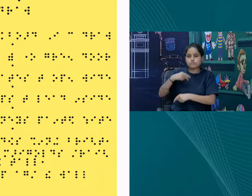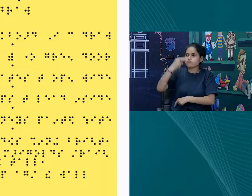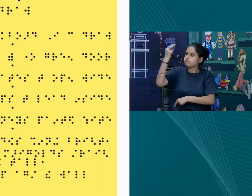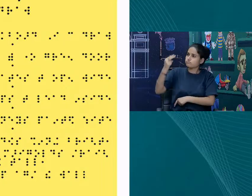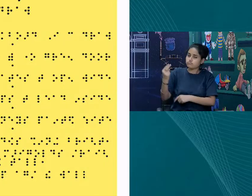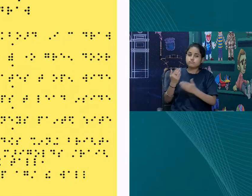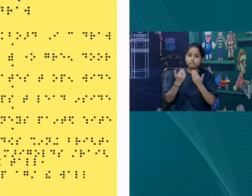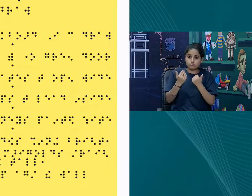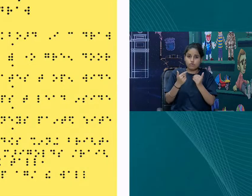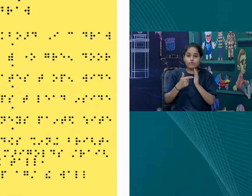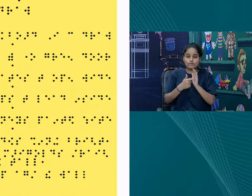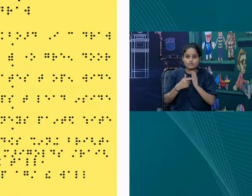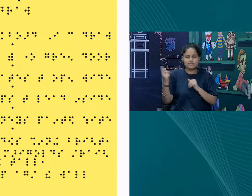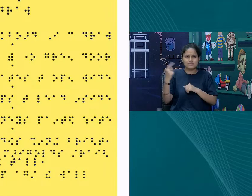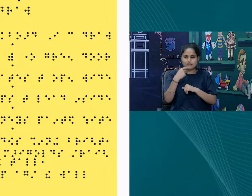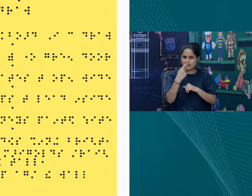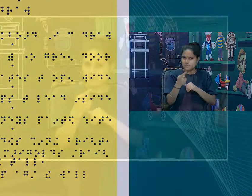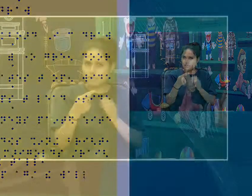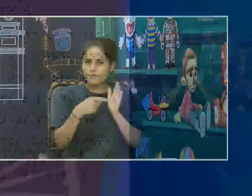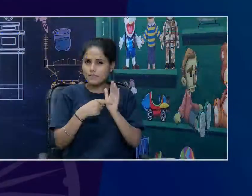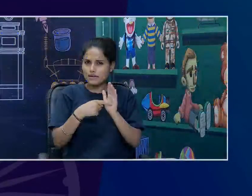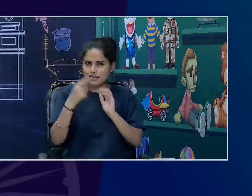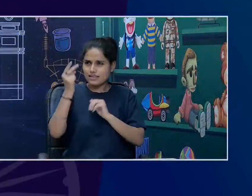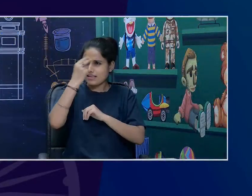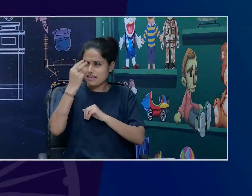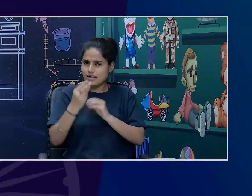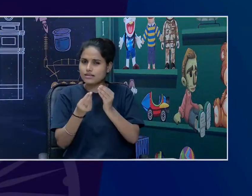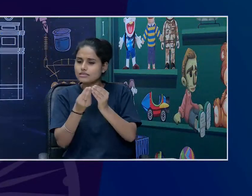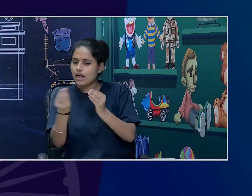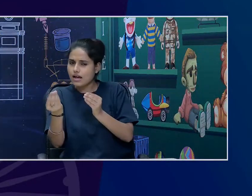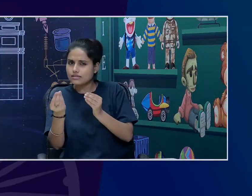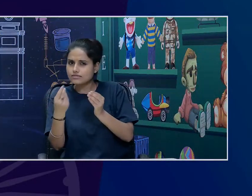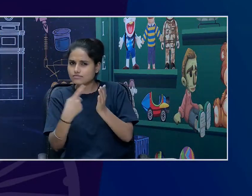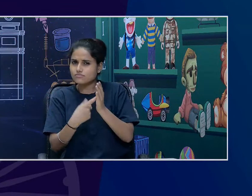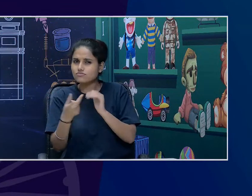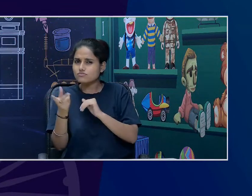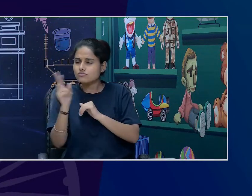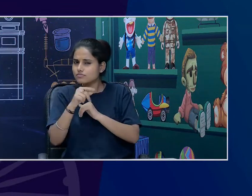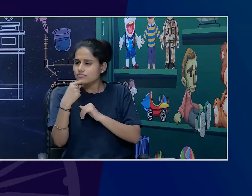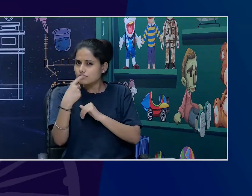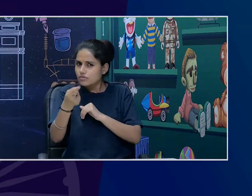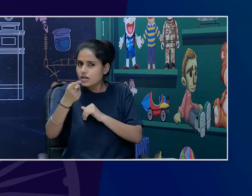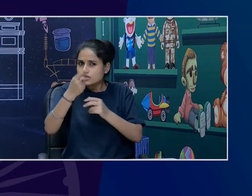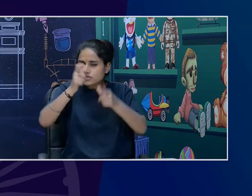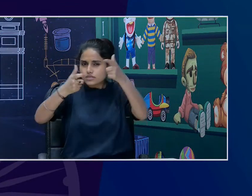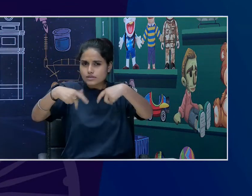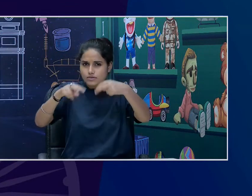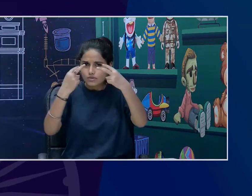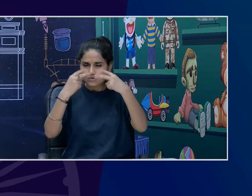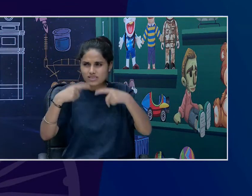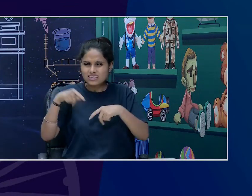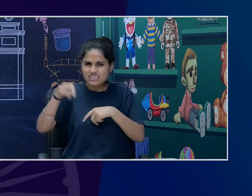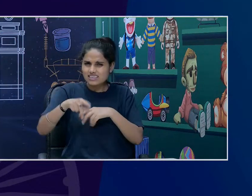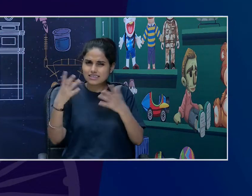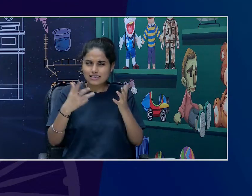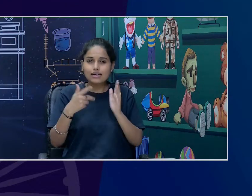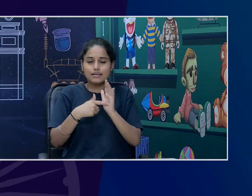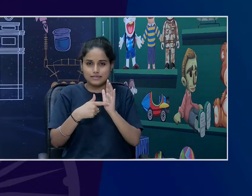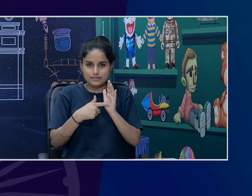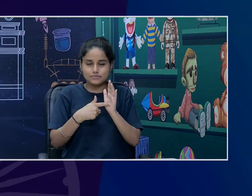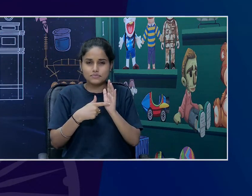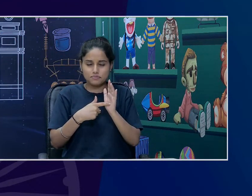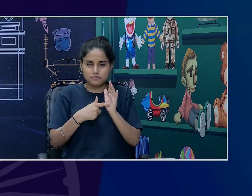Okay. Ms. Supritika, I can see something written on the right hand side also. Can you please tell for our viewers what is it? Yeah, to make